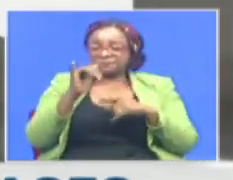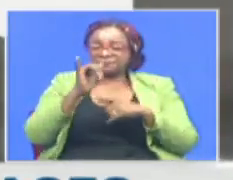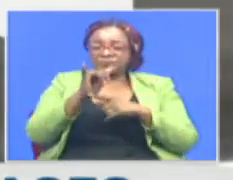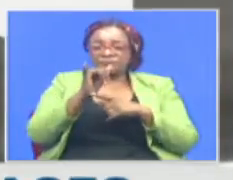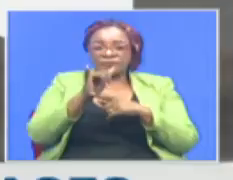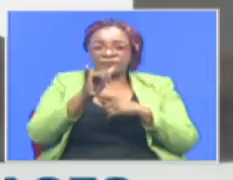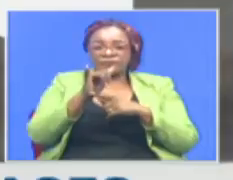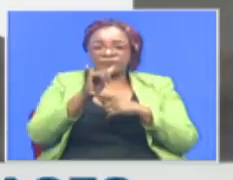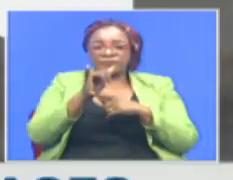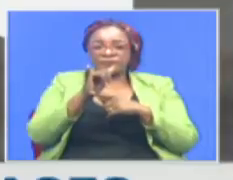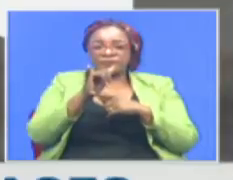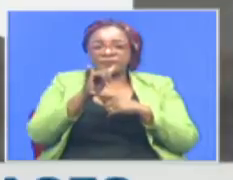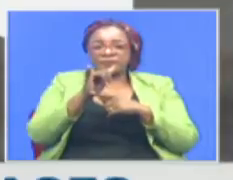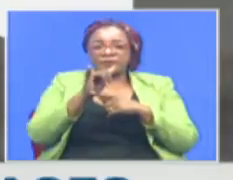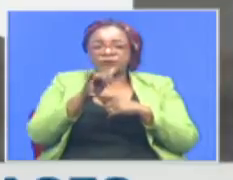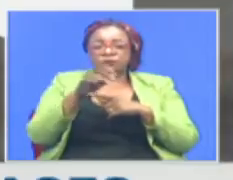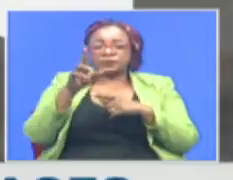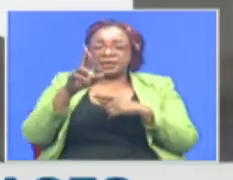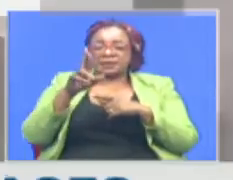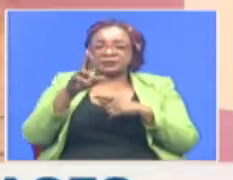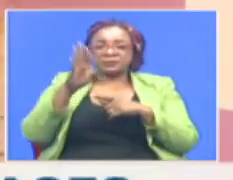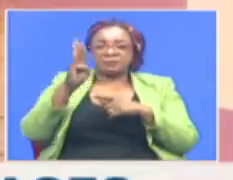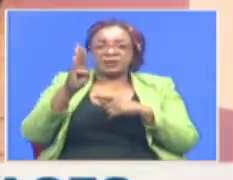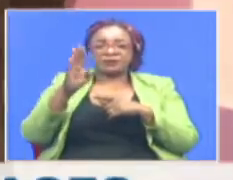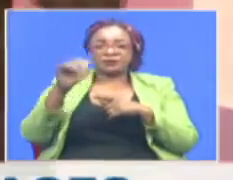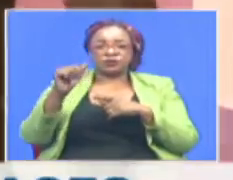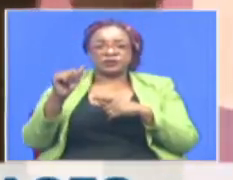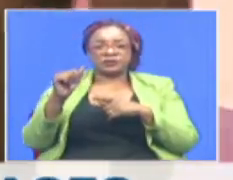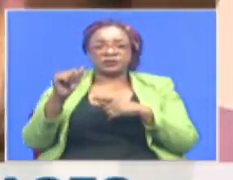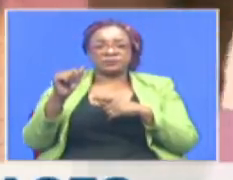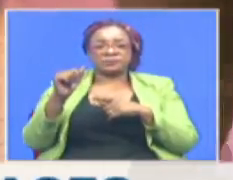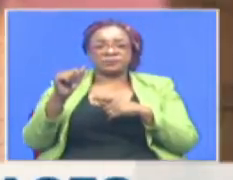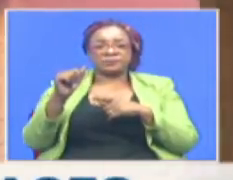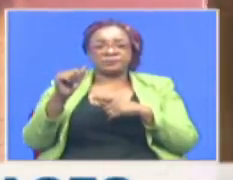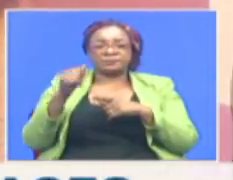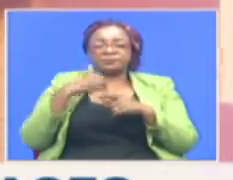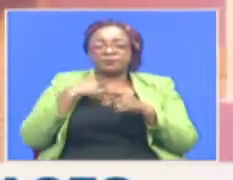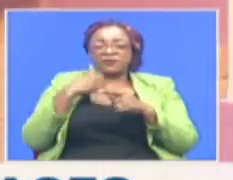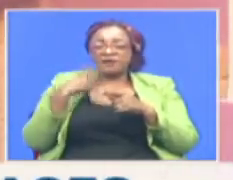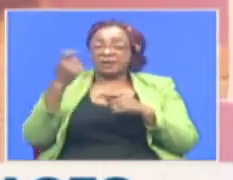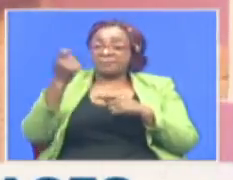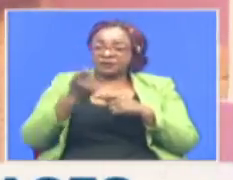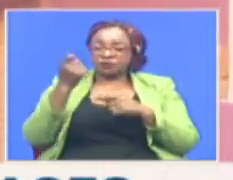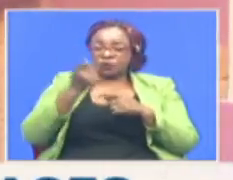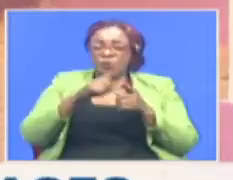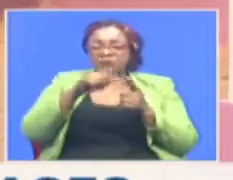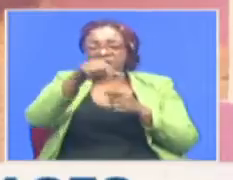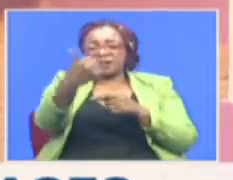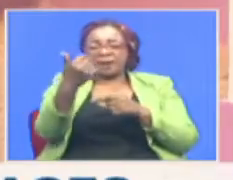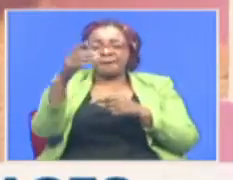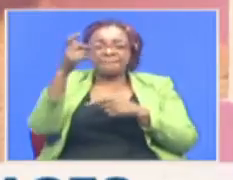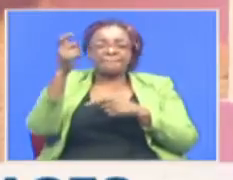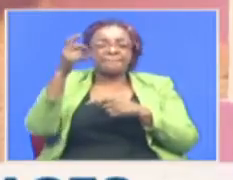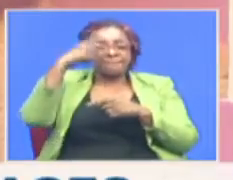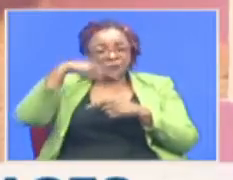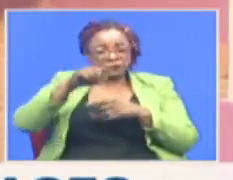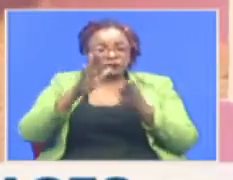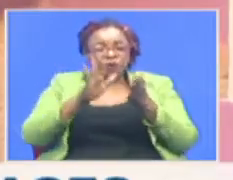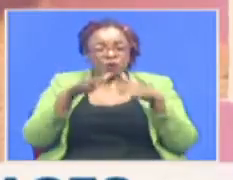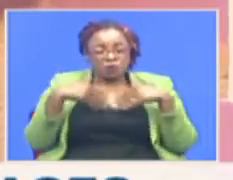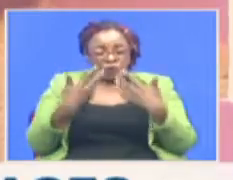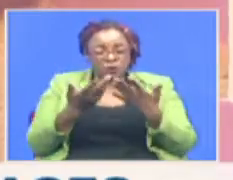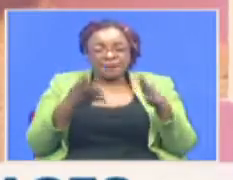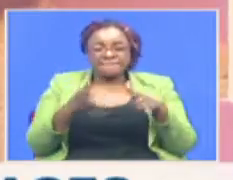to the Retirement Benefits Authority. Besides pension-backed mortgages, what other policies or measures do you think should